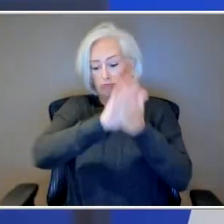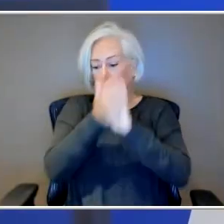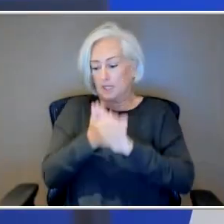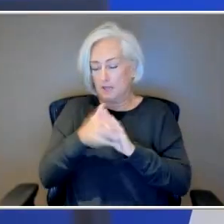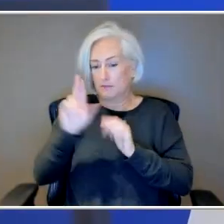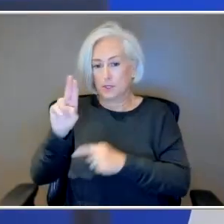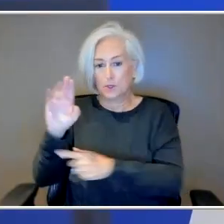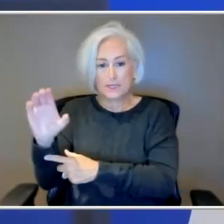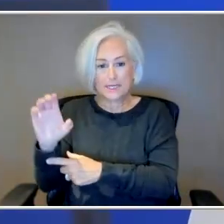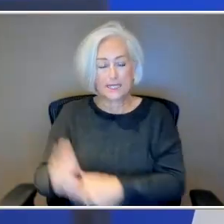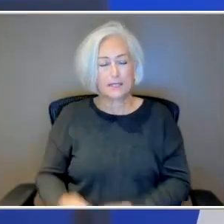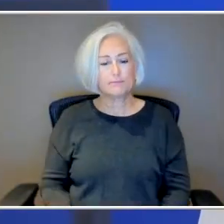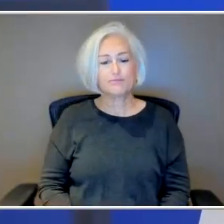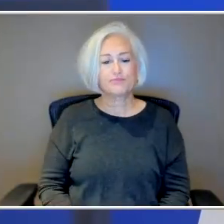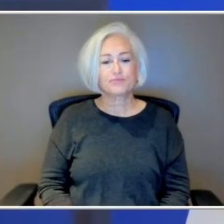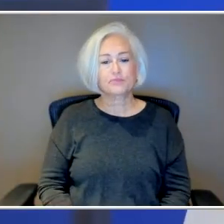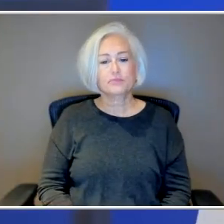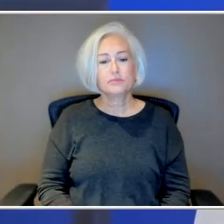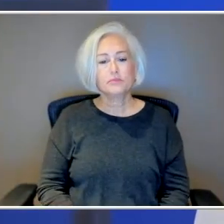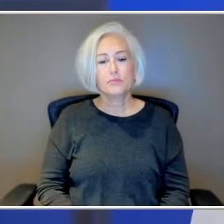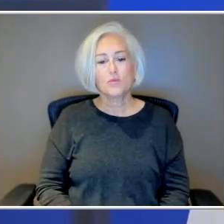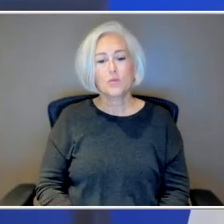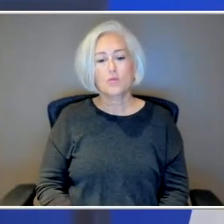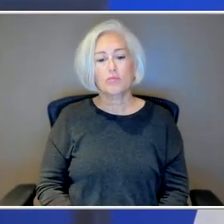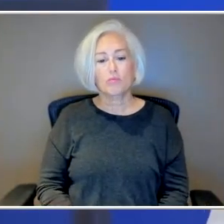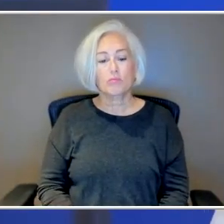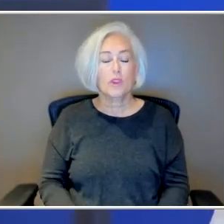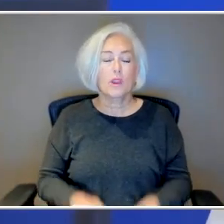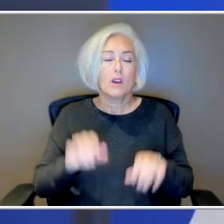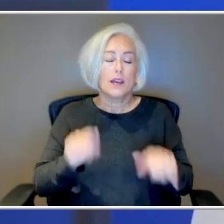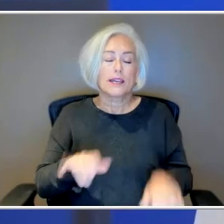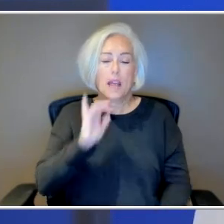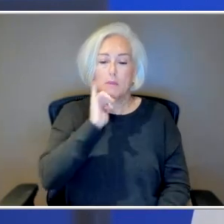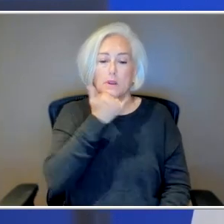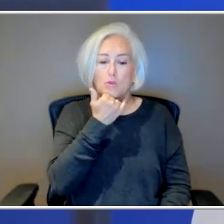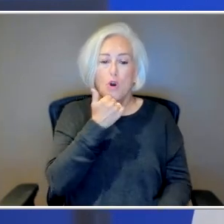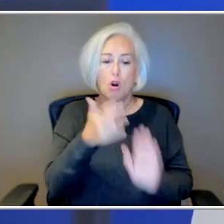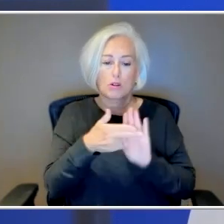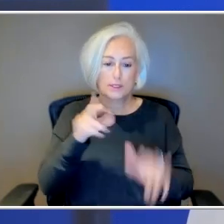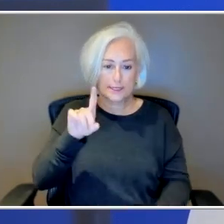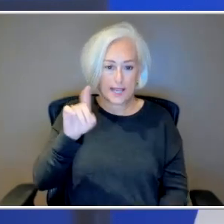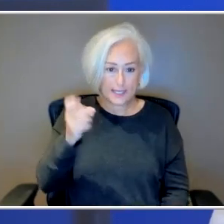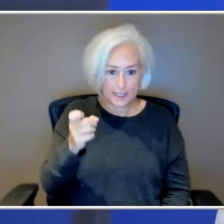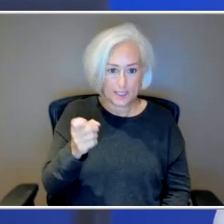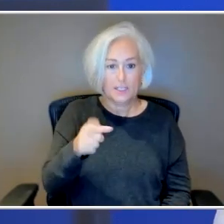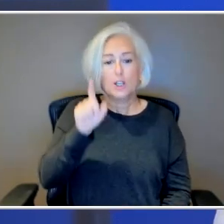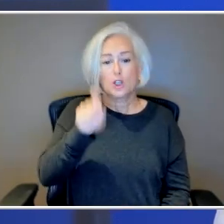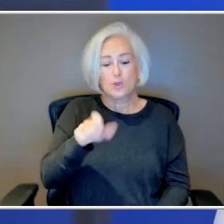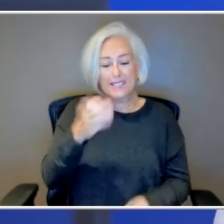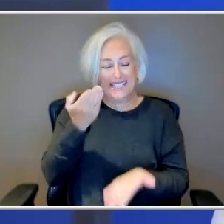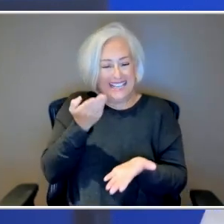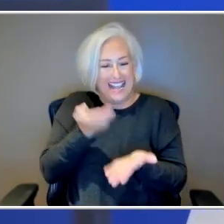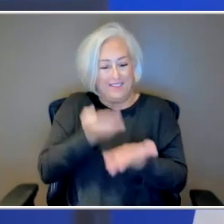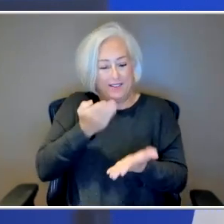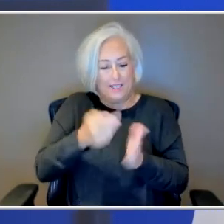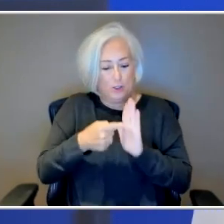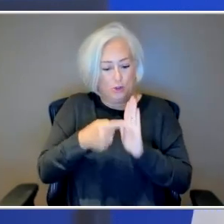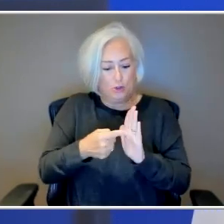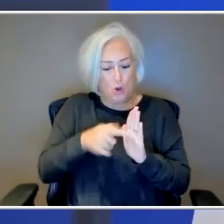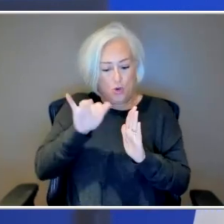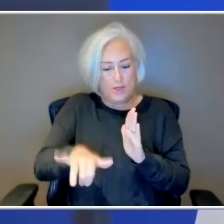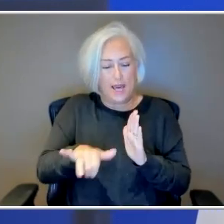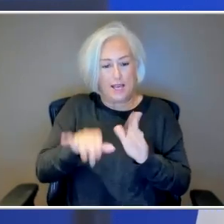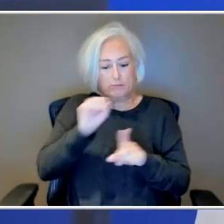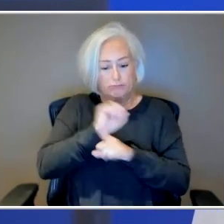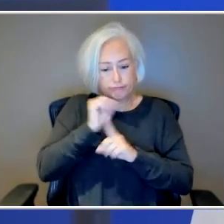be, first actually it can be misdiagnosed. Again, you need evidence of chronicity, but it can extend in the future. So patients with